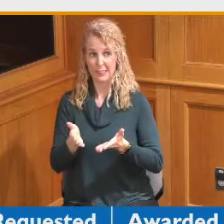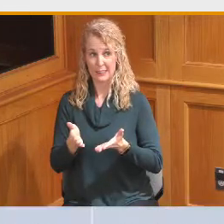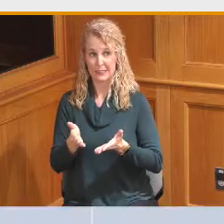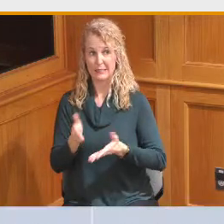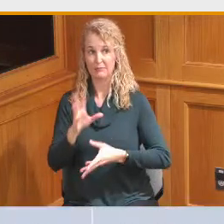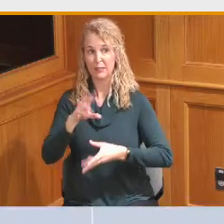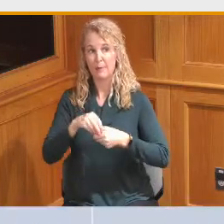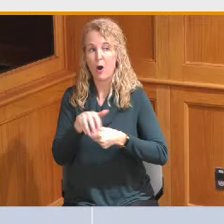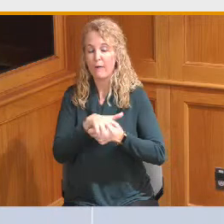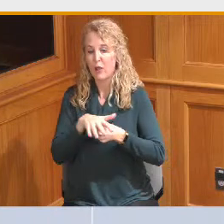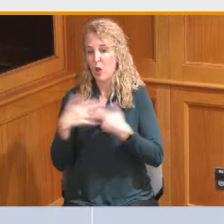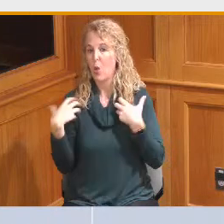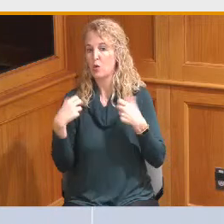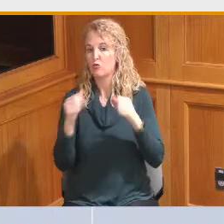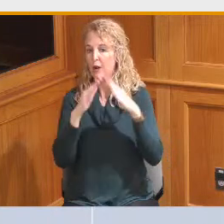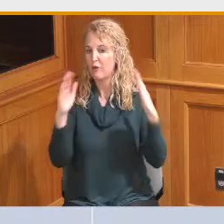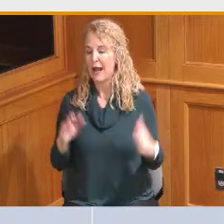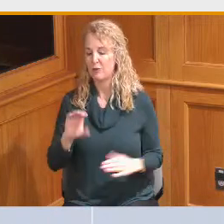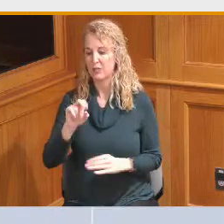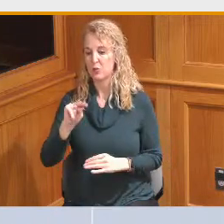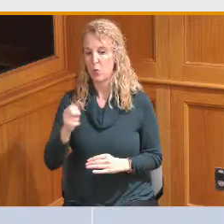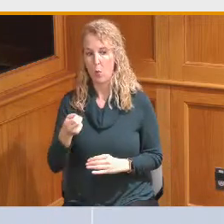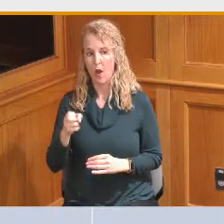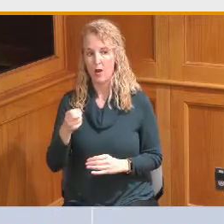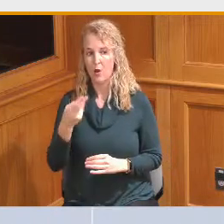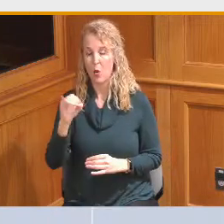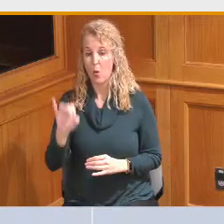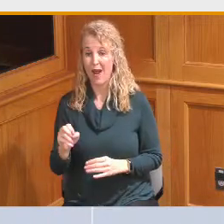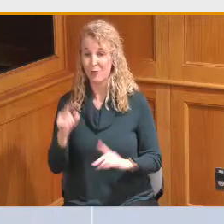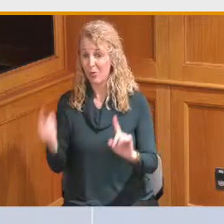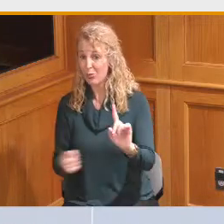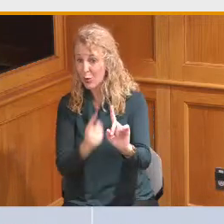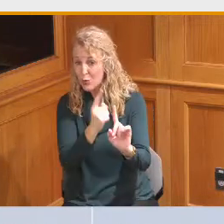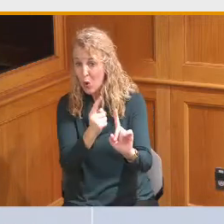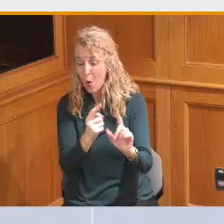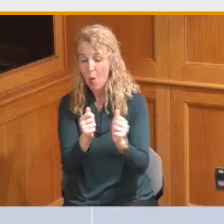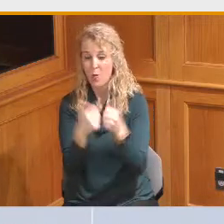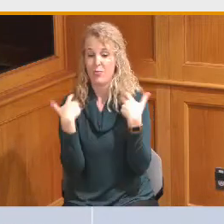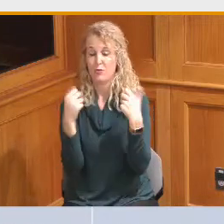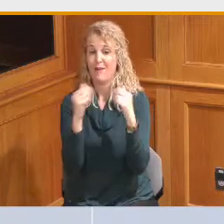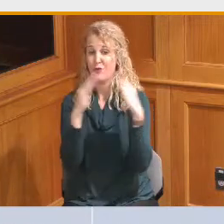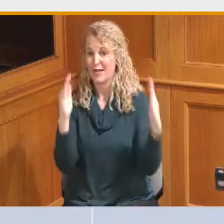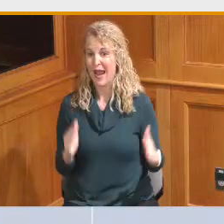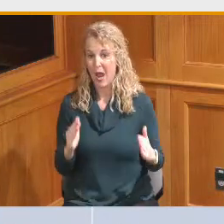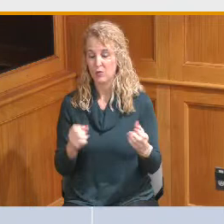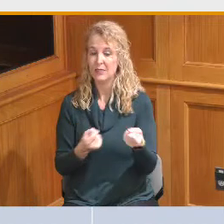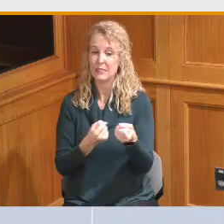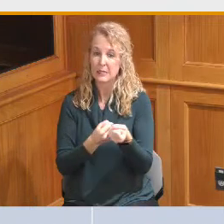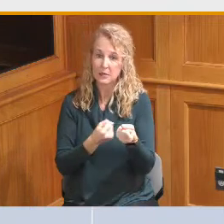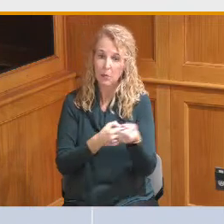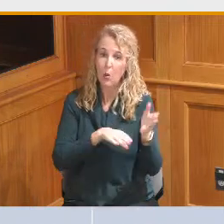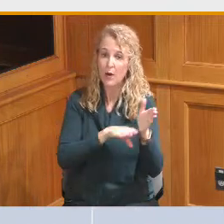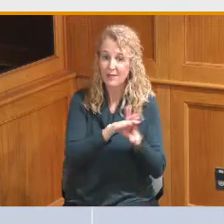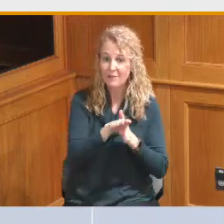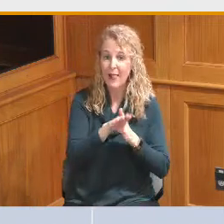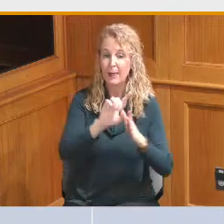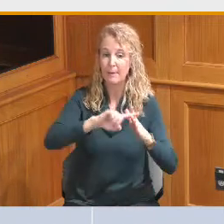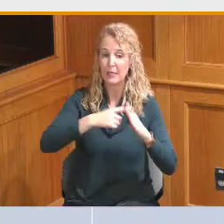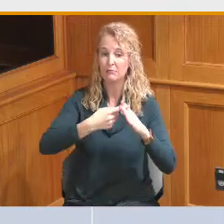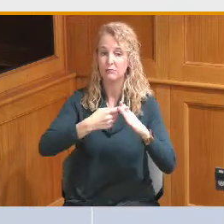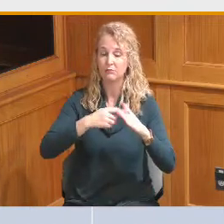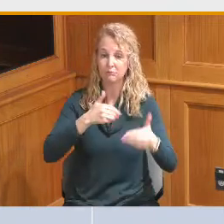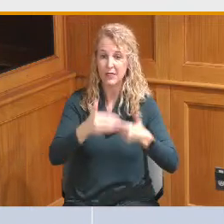of the local recovery housing One Ohio. The goal of the recovery housing RFP was to support the development and implementation